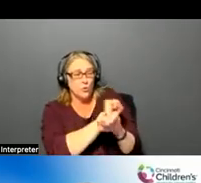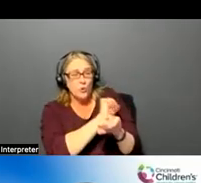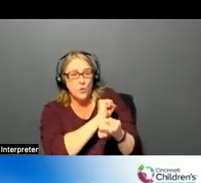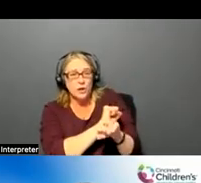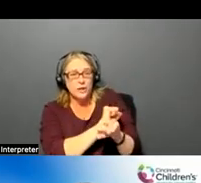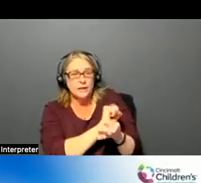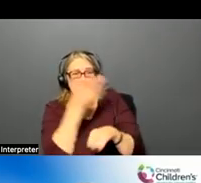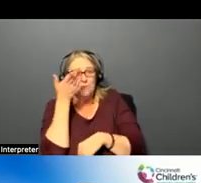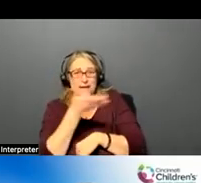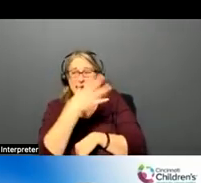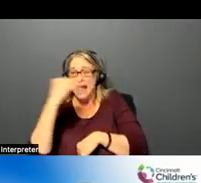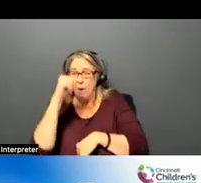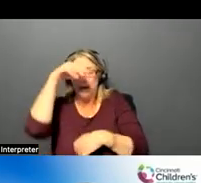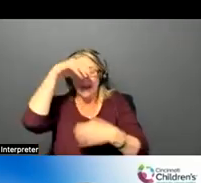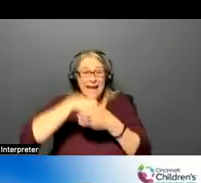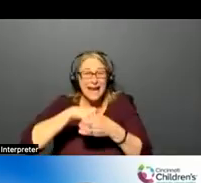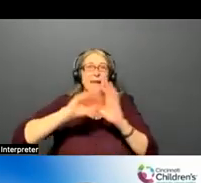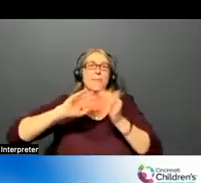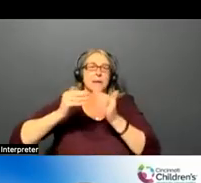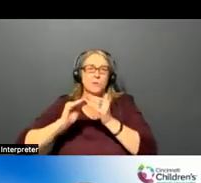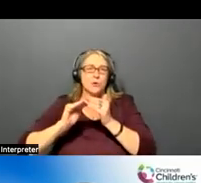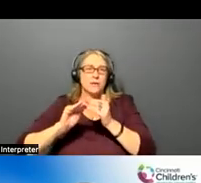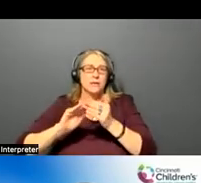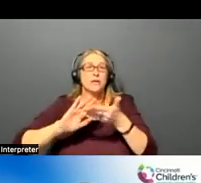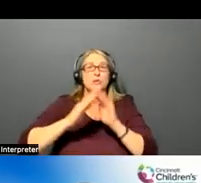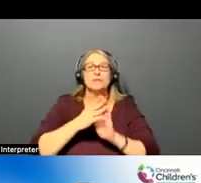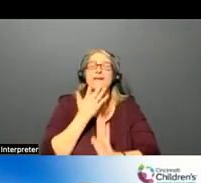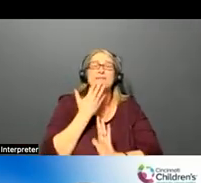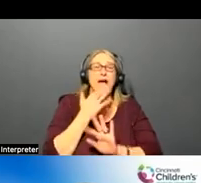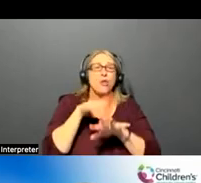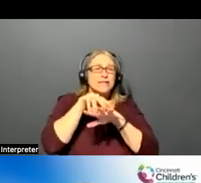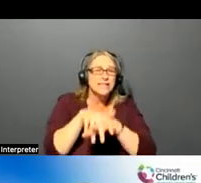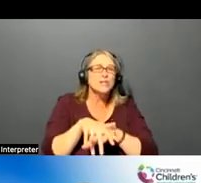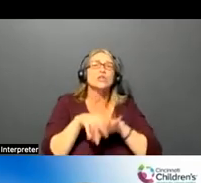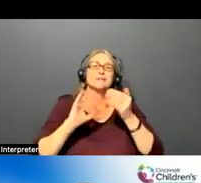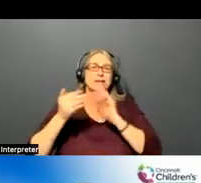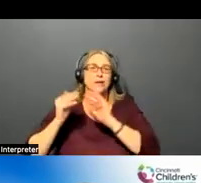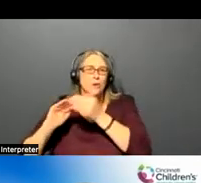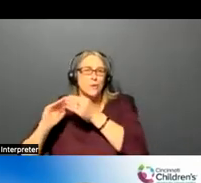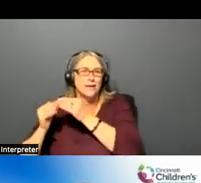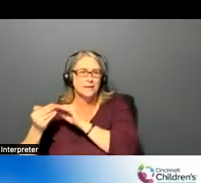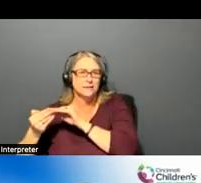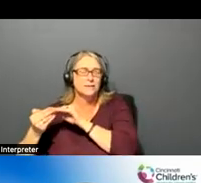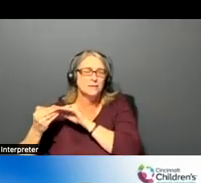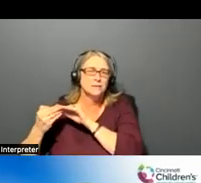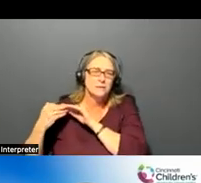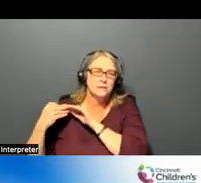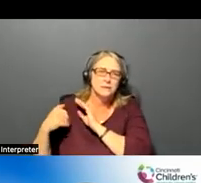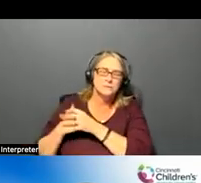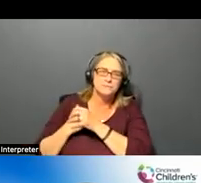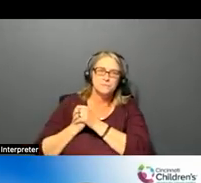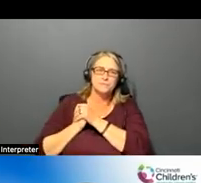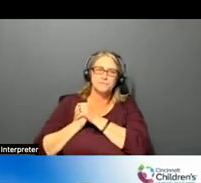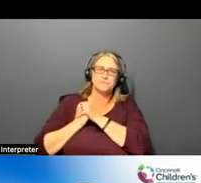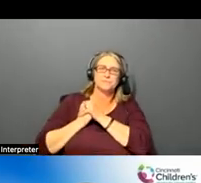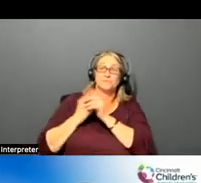in the communities of color and indigenous communities and such, because, you know, we